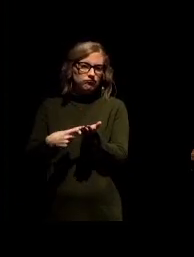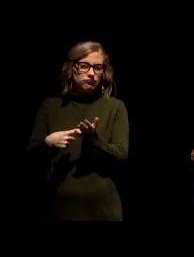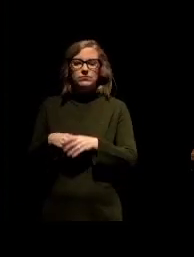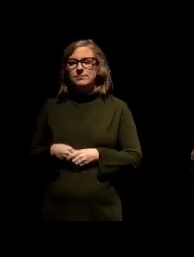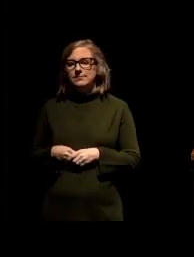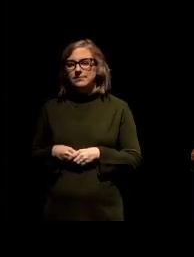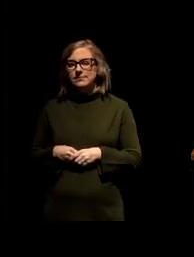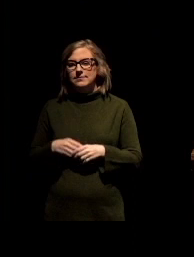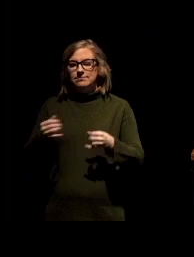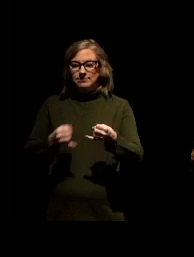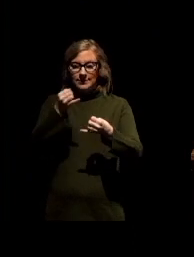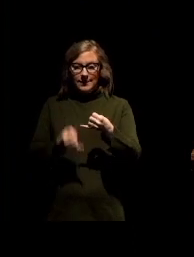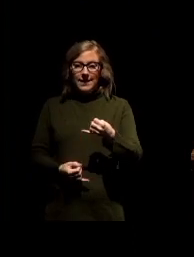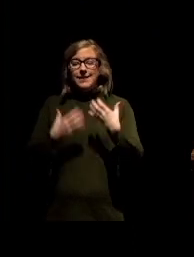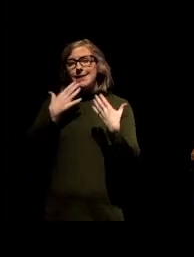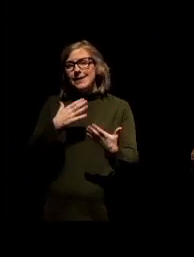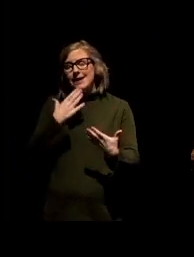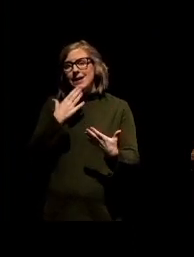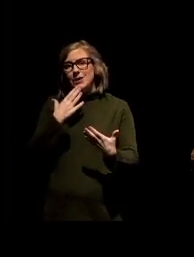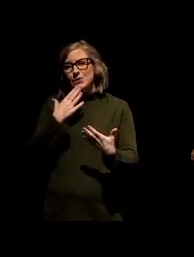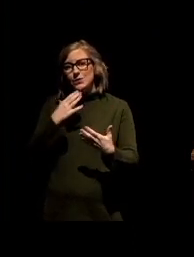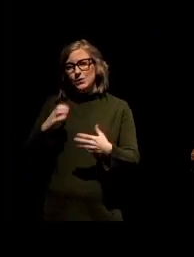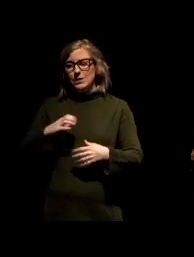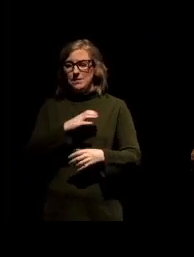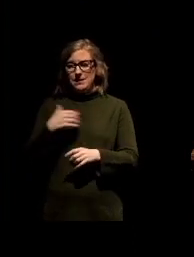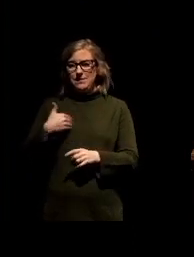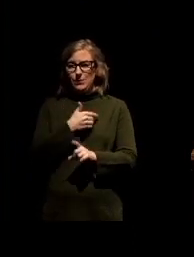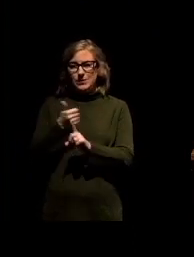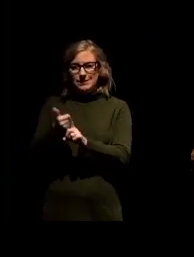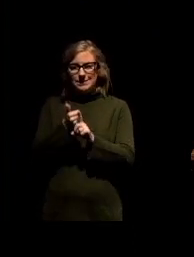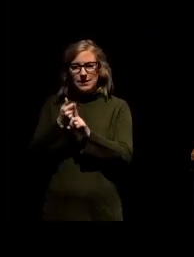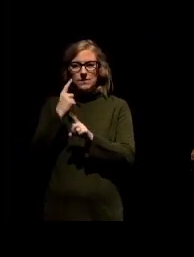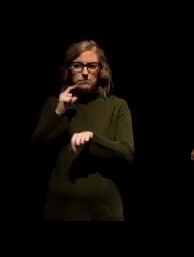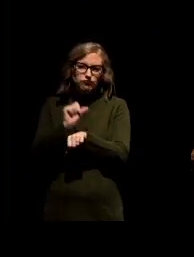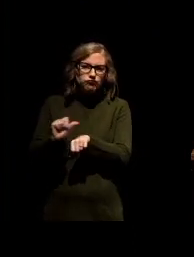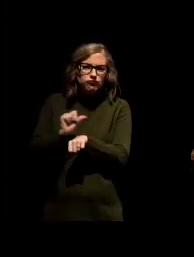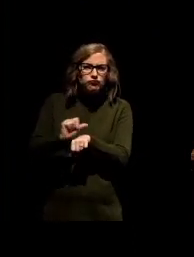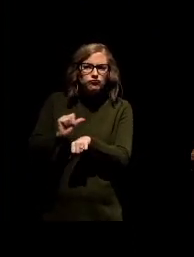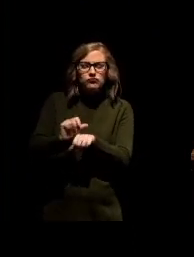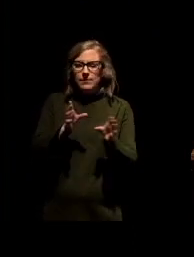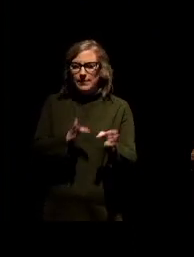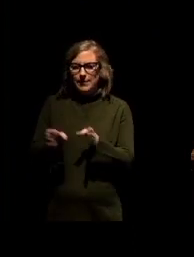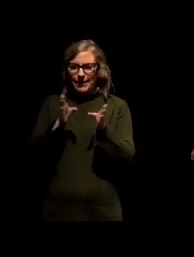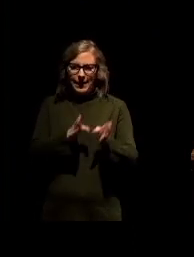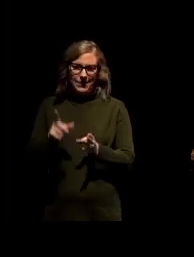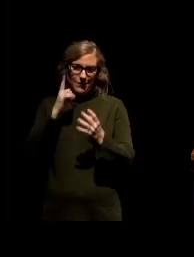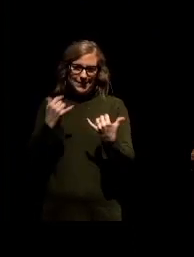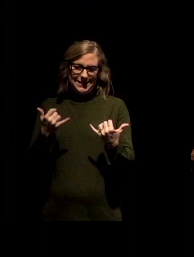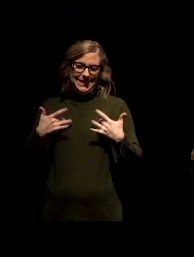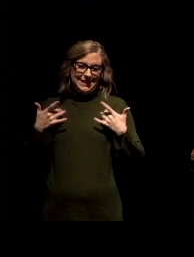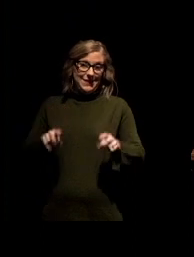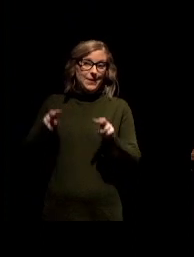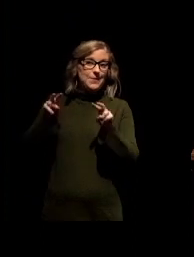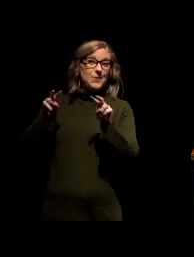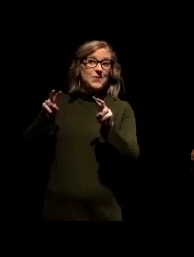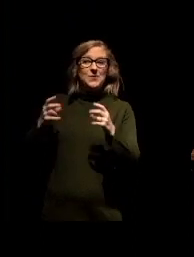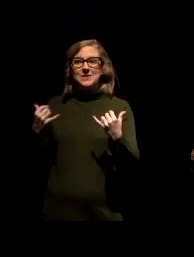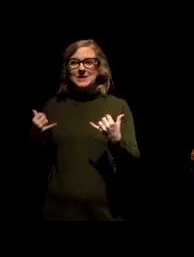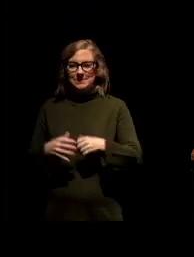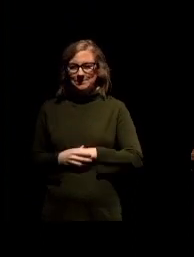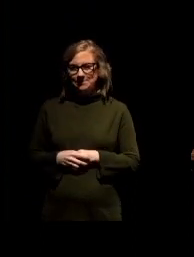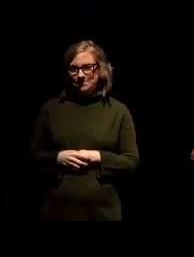Finally, thank you to the roundtable committee members themselves for their hard work in planning today's event, and I'm looking forward to it.